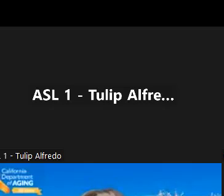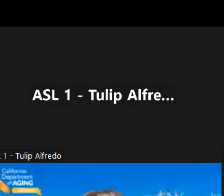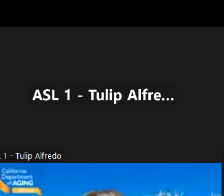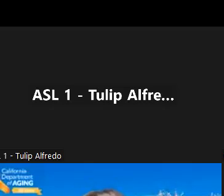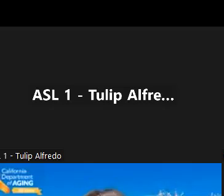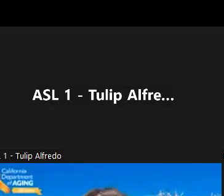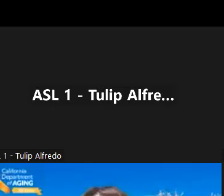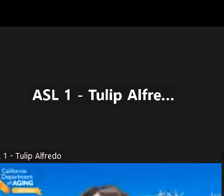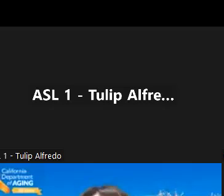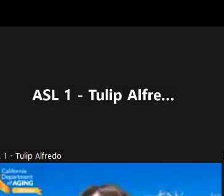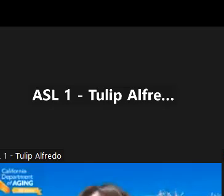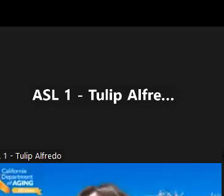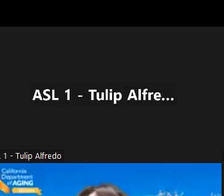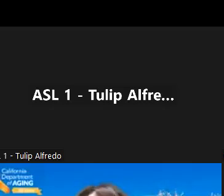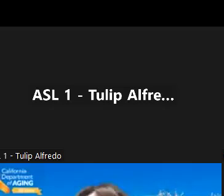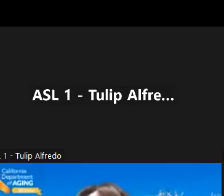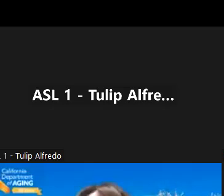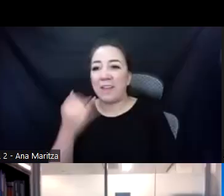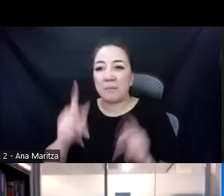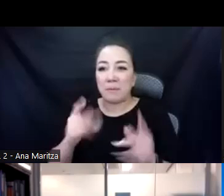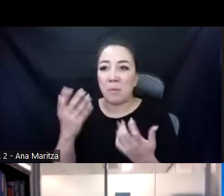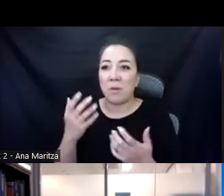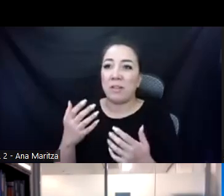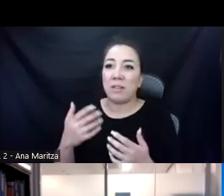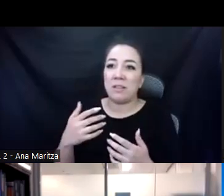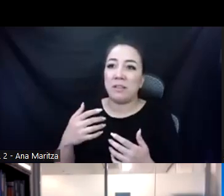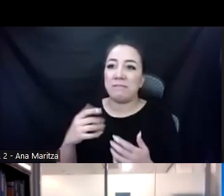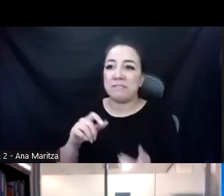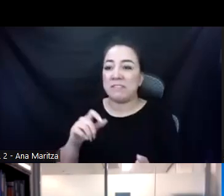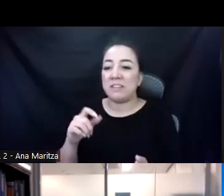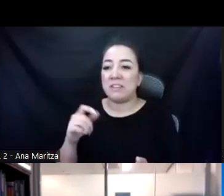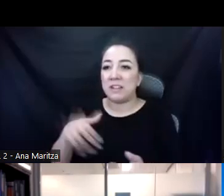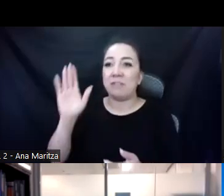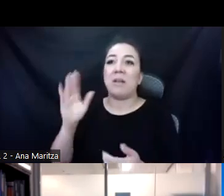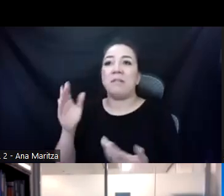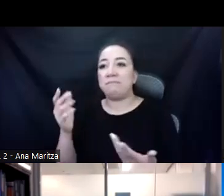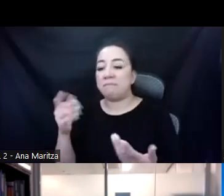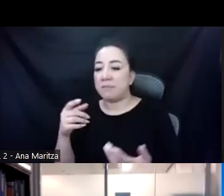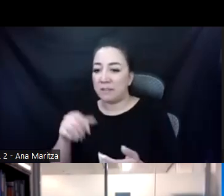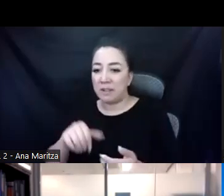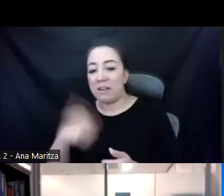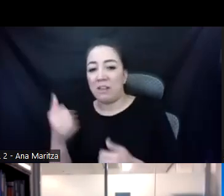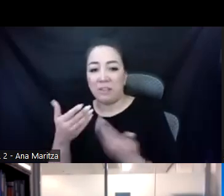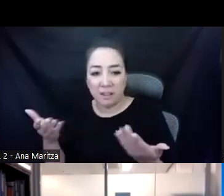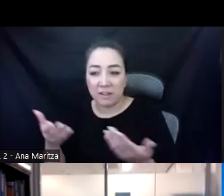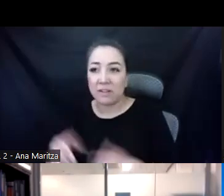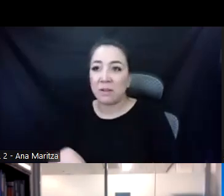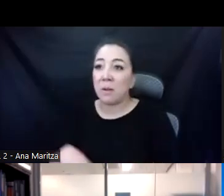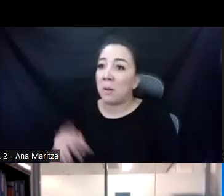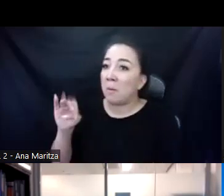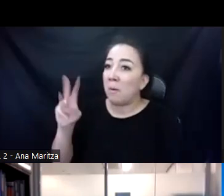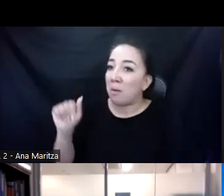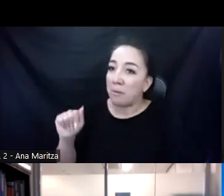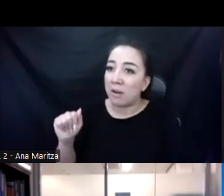want to do that if people want to lift up something else. Okay, Barbara?